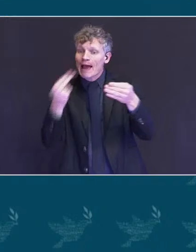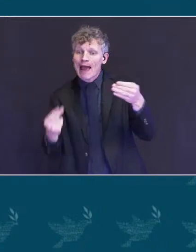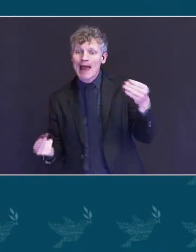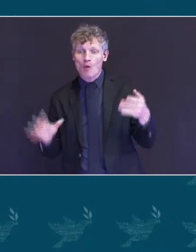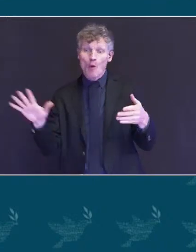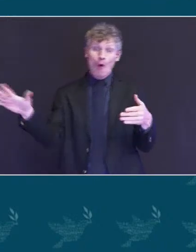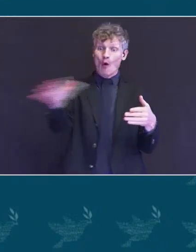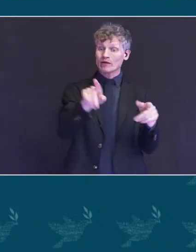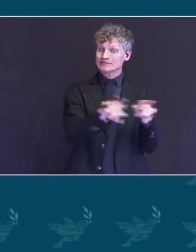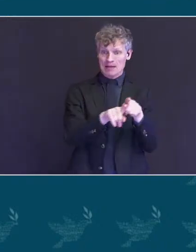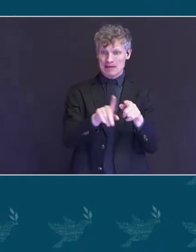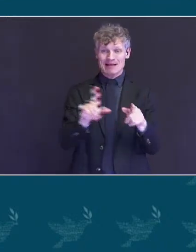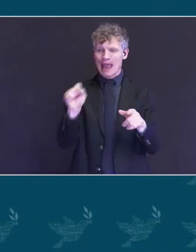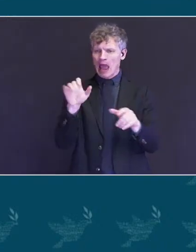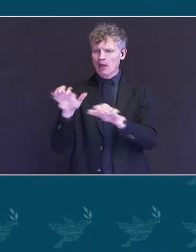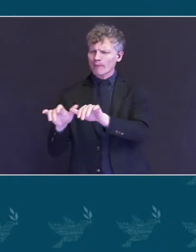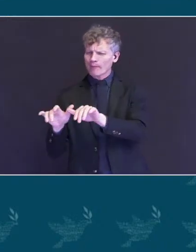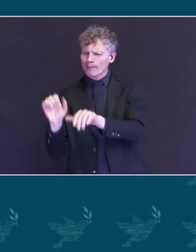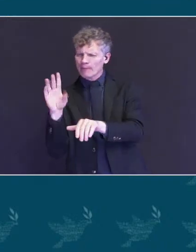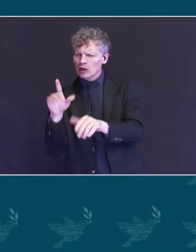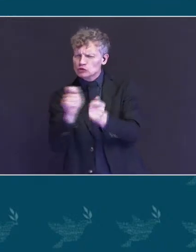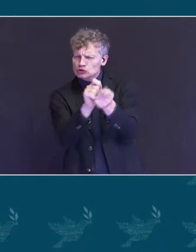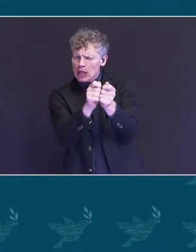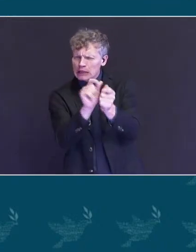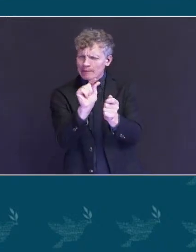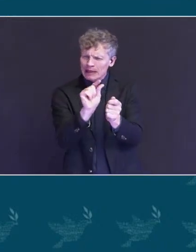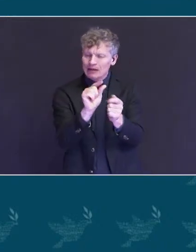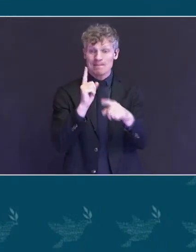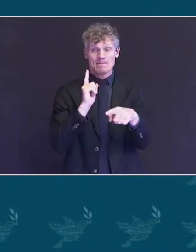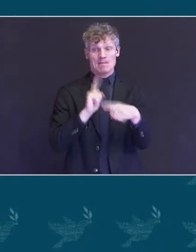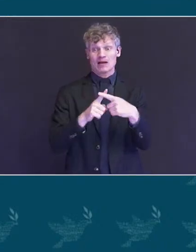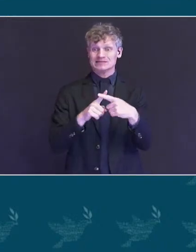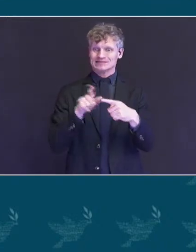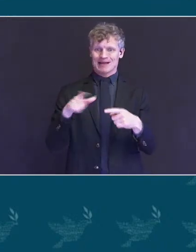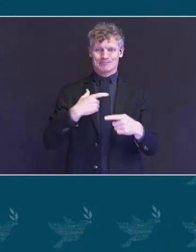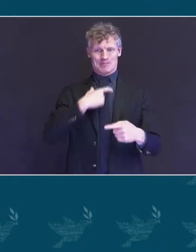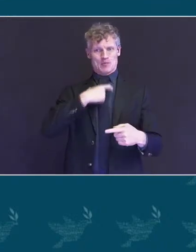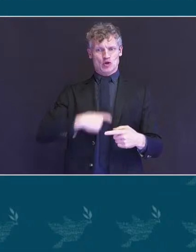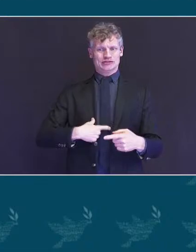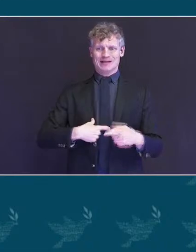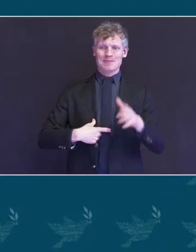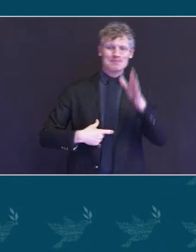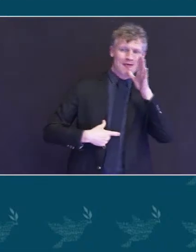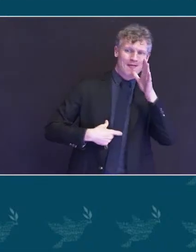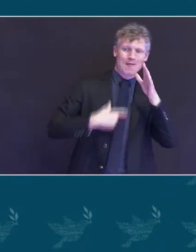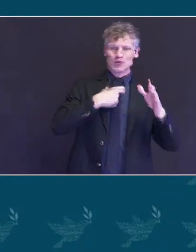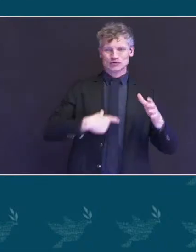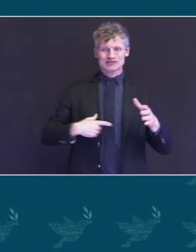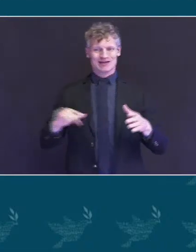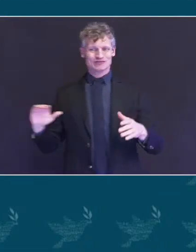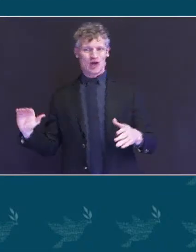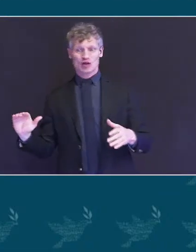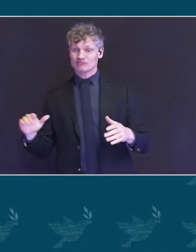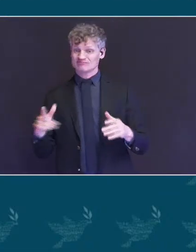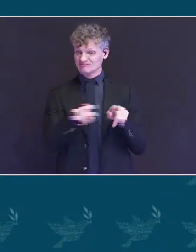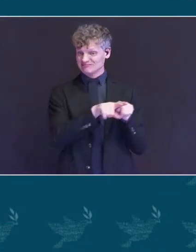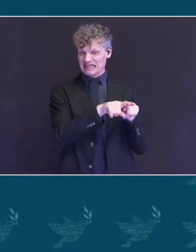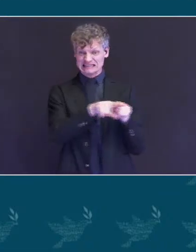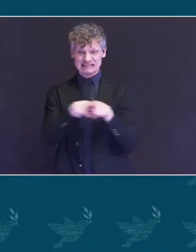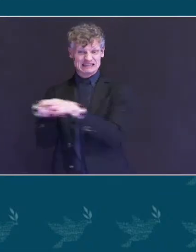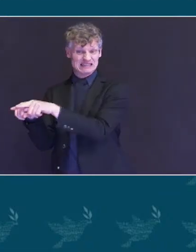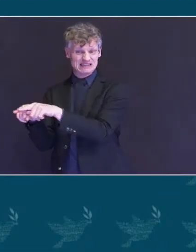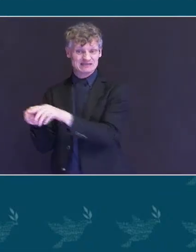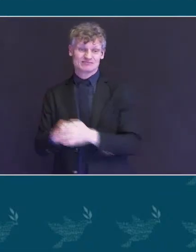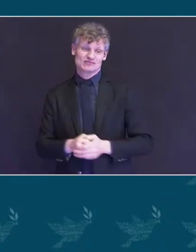get creative results, and furthermore, the characters are consistent. So Lottie files and FreePick, for example,